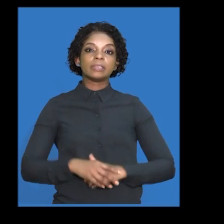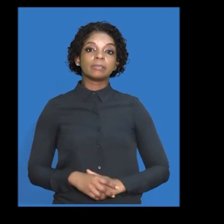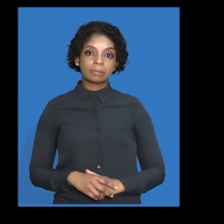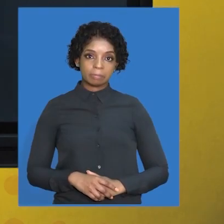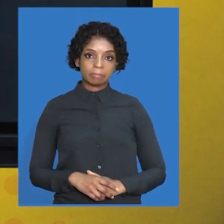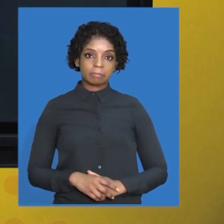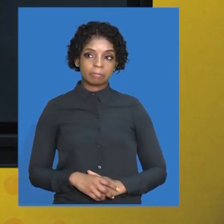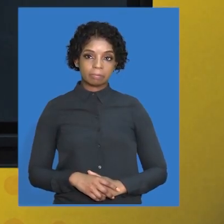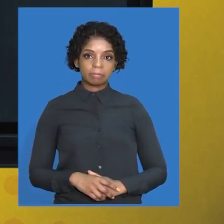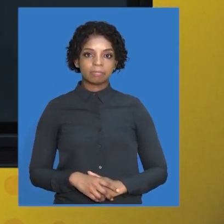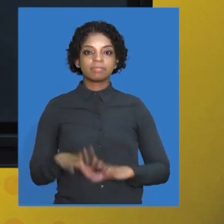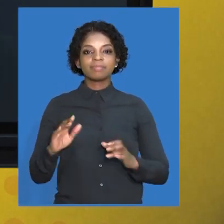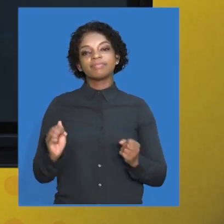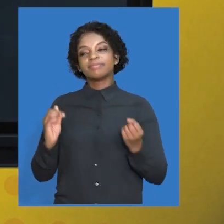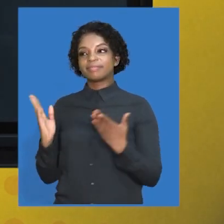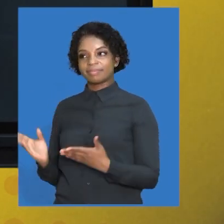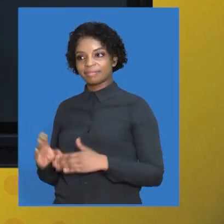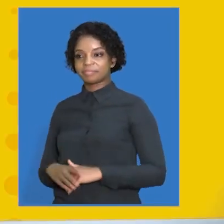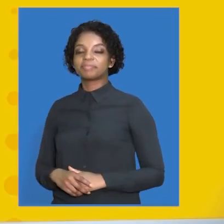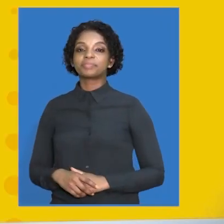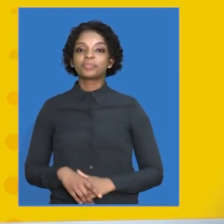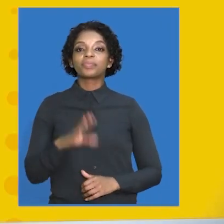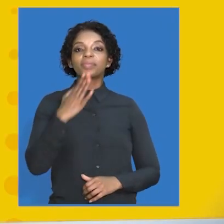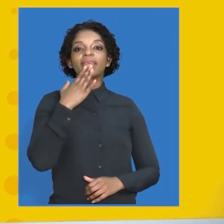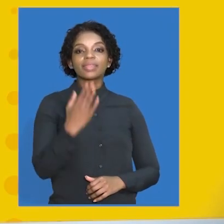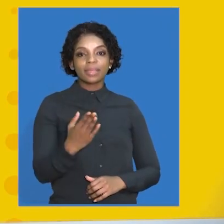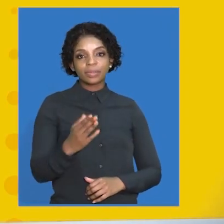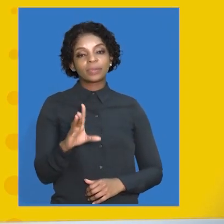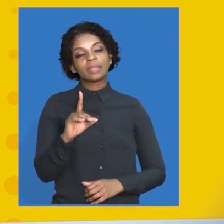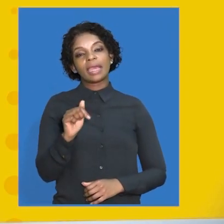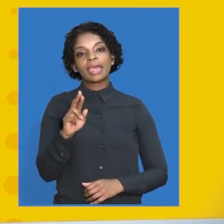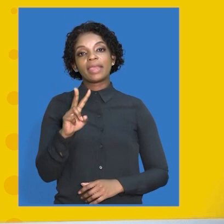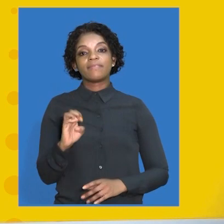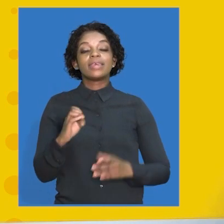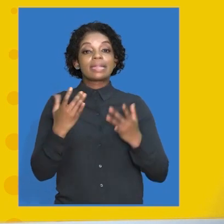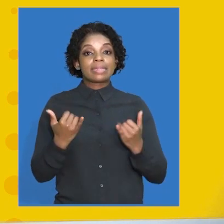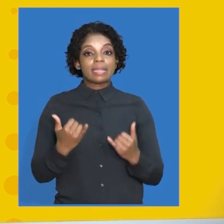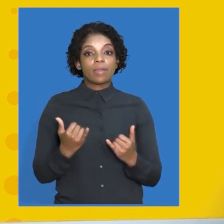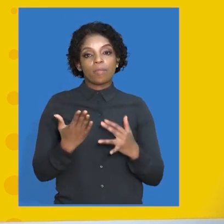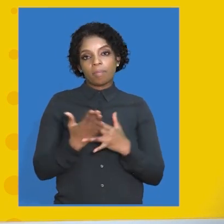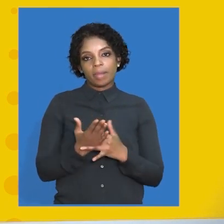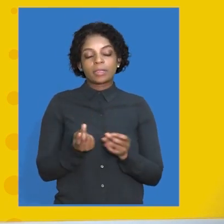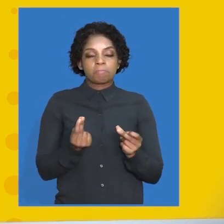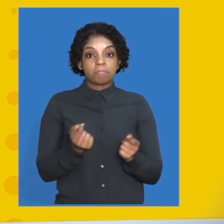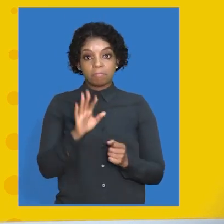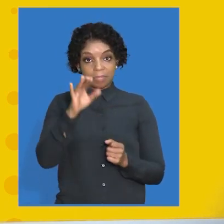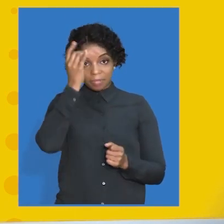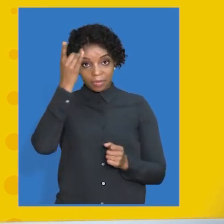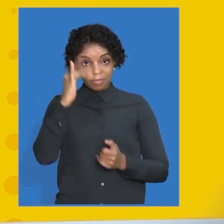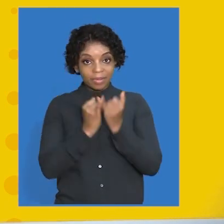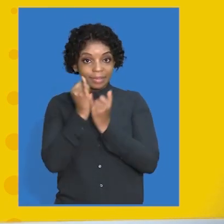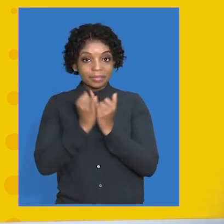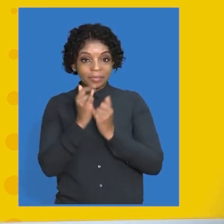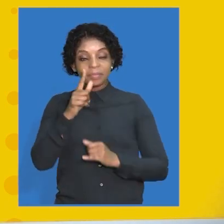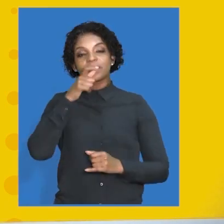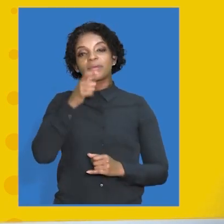And over to you, Luni. Thank you, Dave. Guys, let's take a quick break. Don't forget to enter the competition, as well as send us your questions and